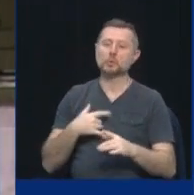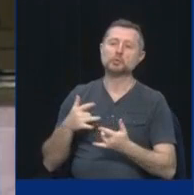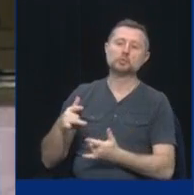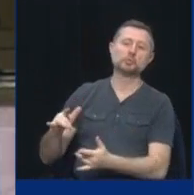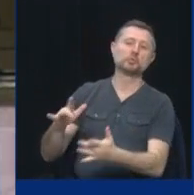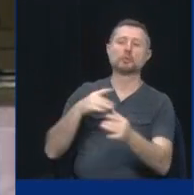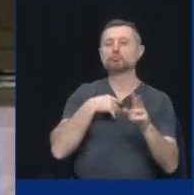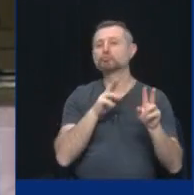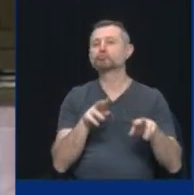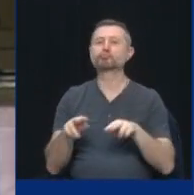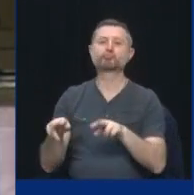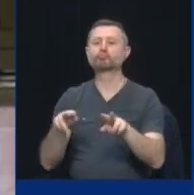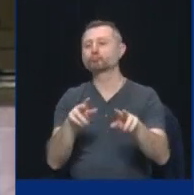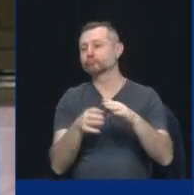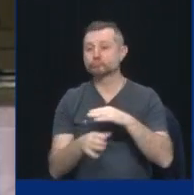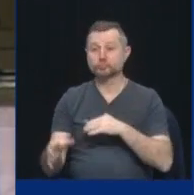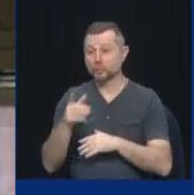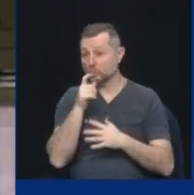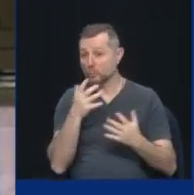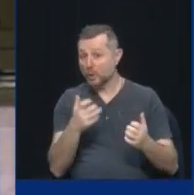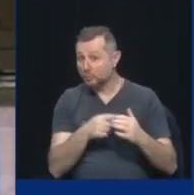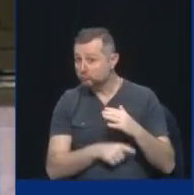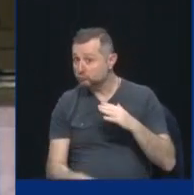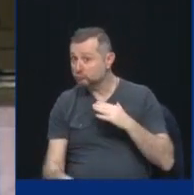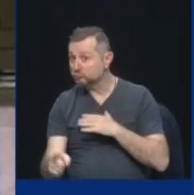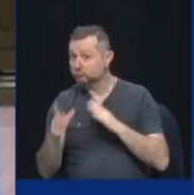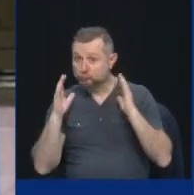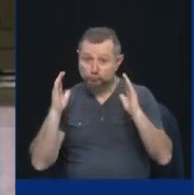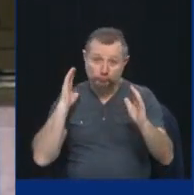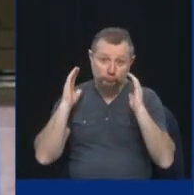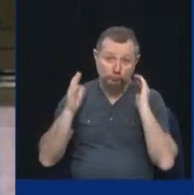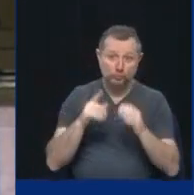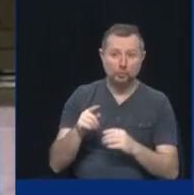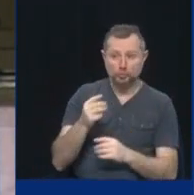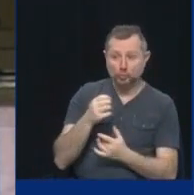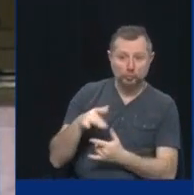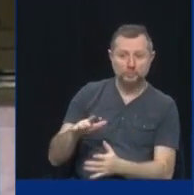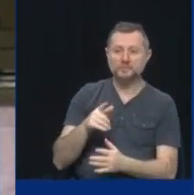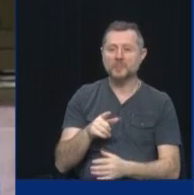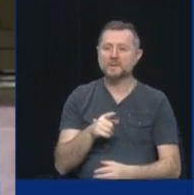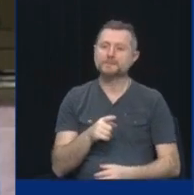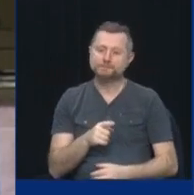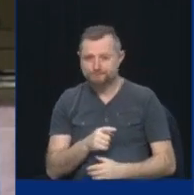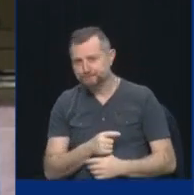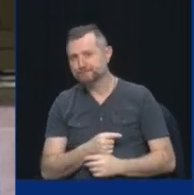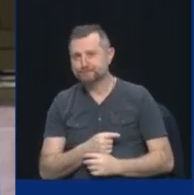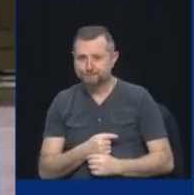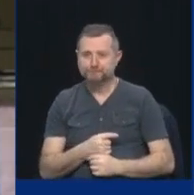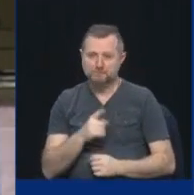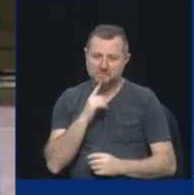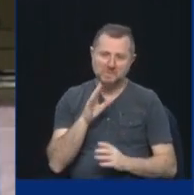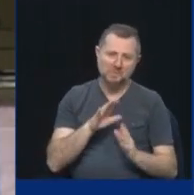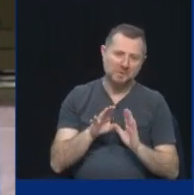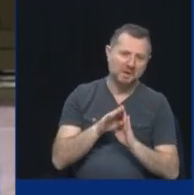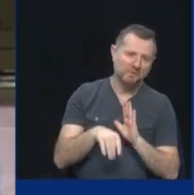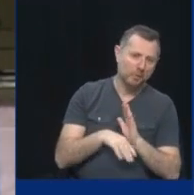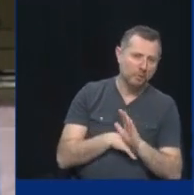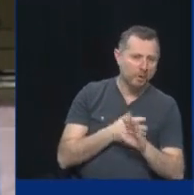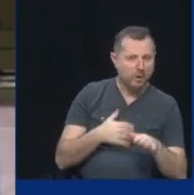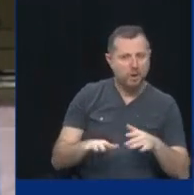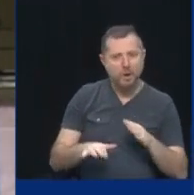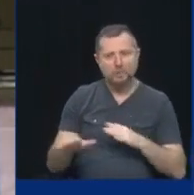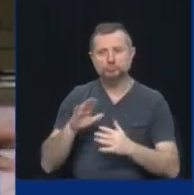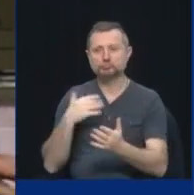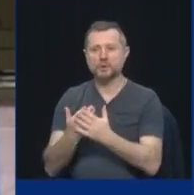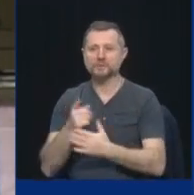then people who want to go through the tunnel tour, which is about a half an hour to the Queens